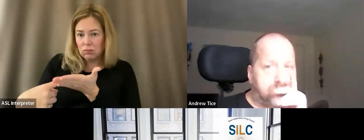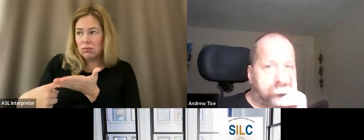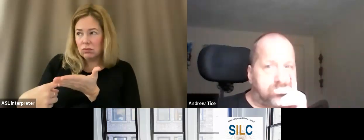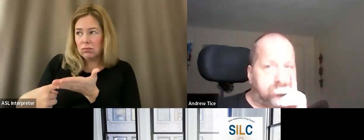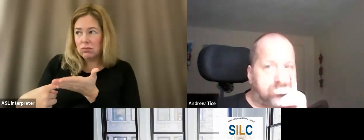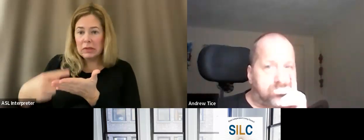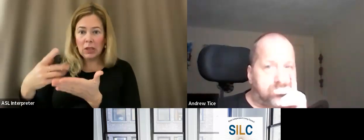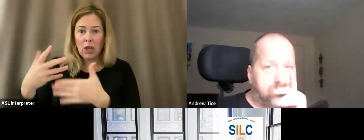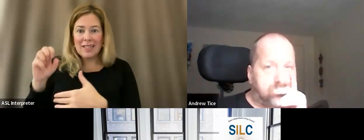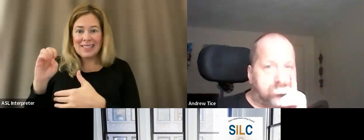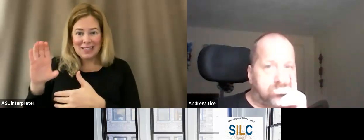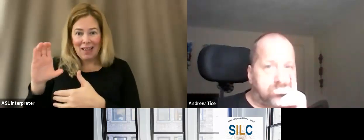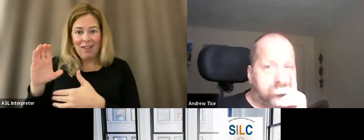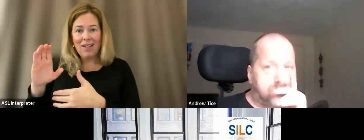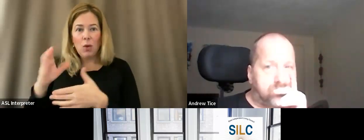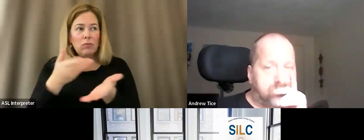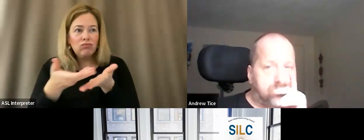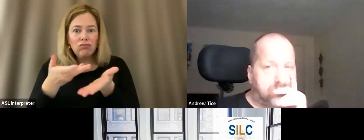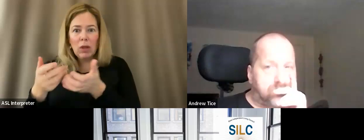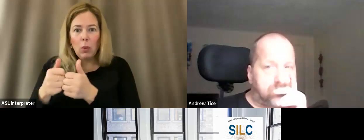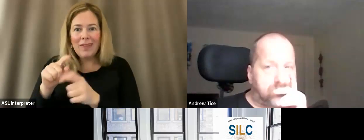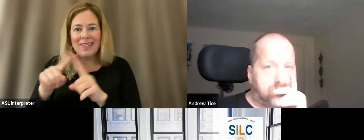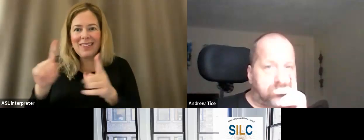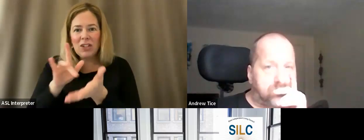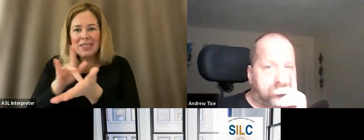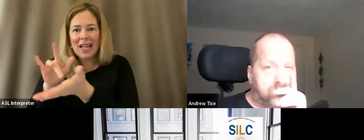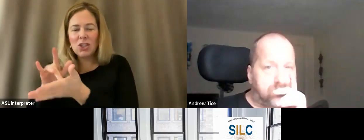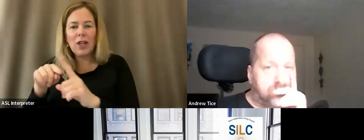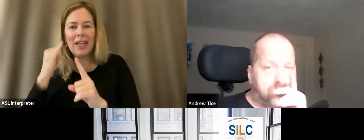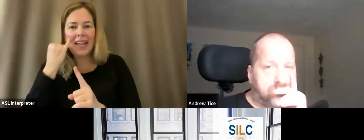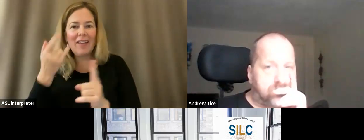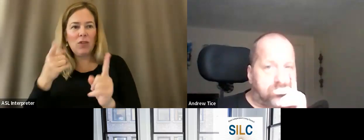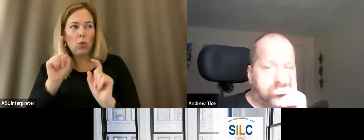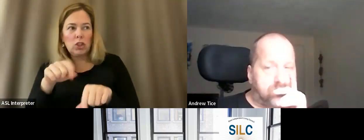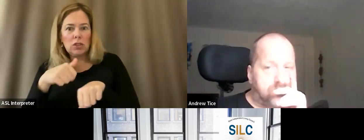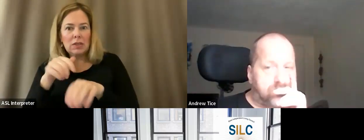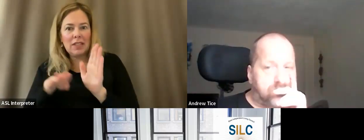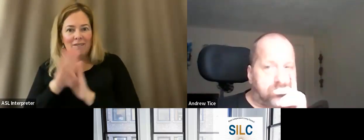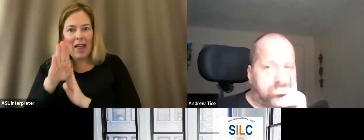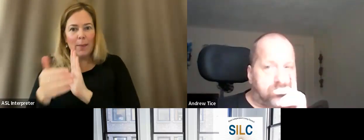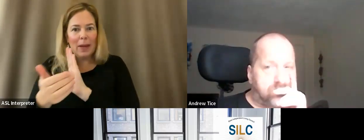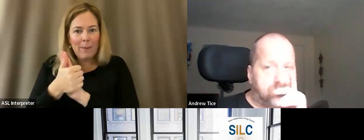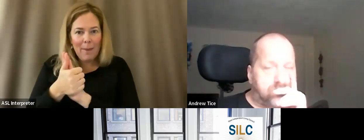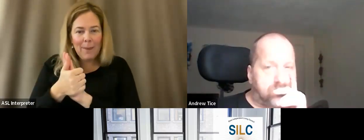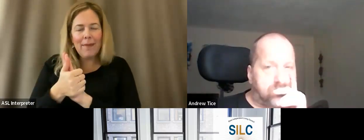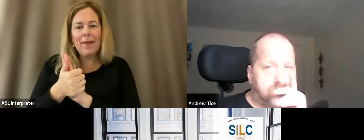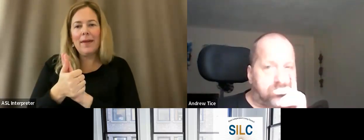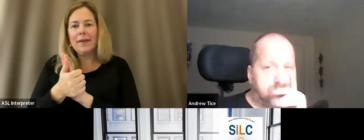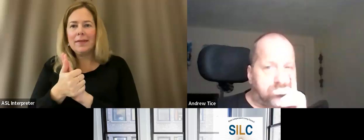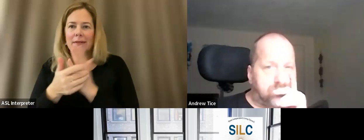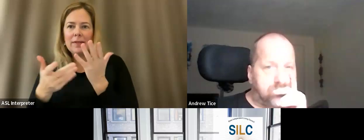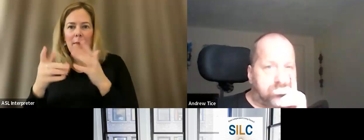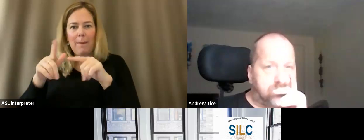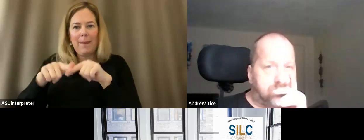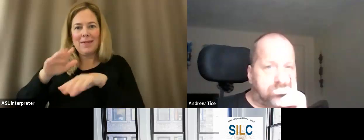Silks with the different centers regarding whether a SPIL amendment should be developed, depending on those evaluation results.